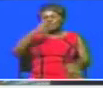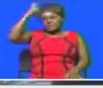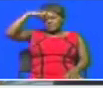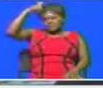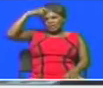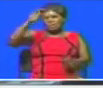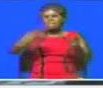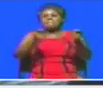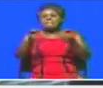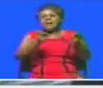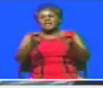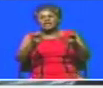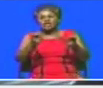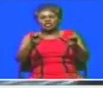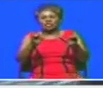election.